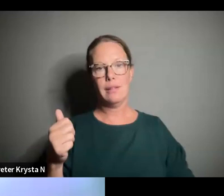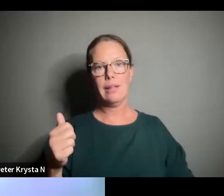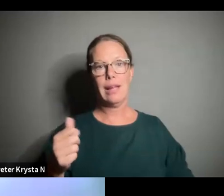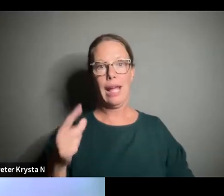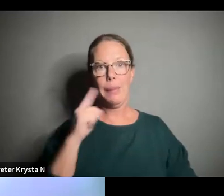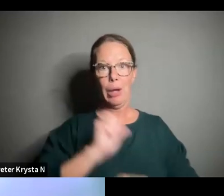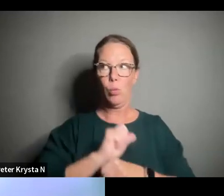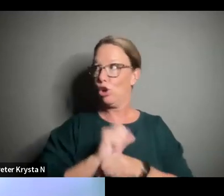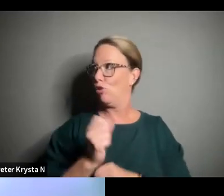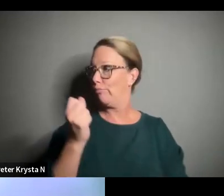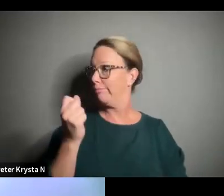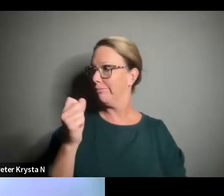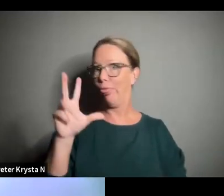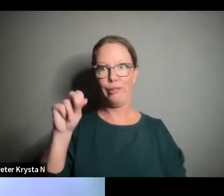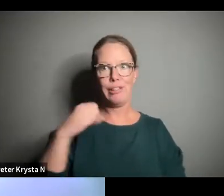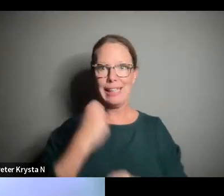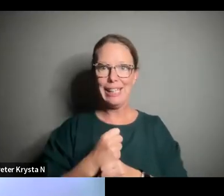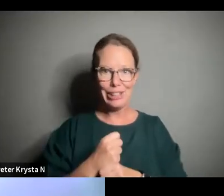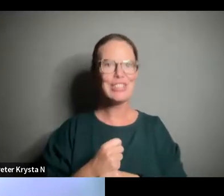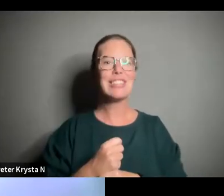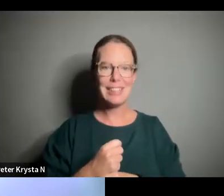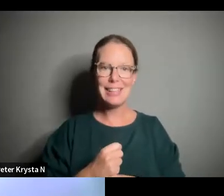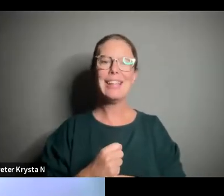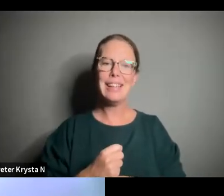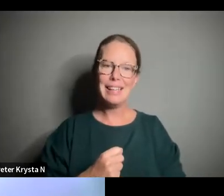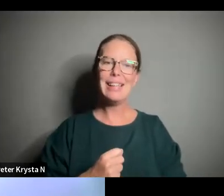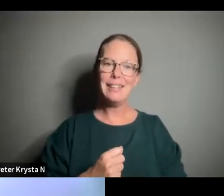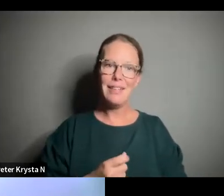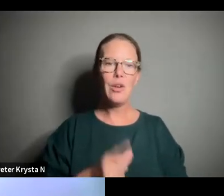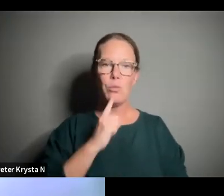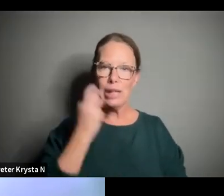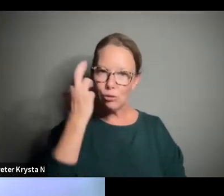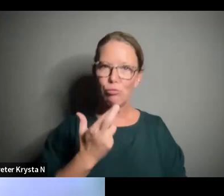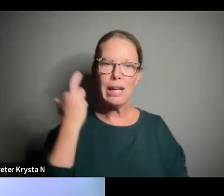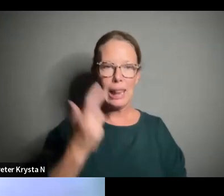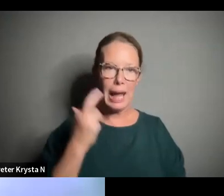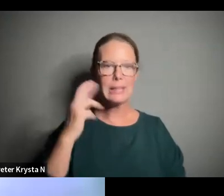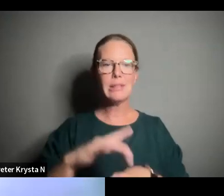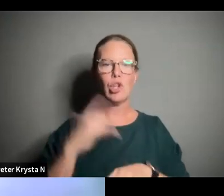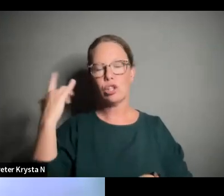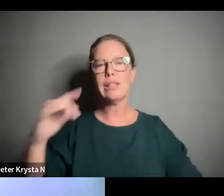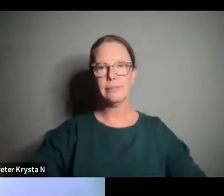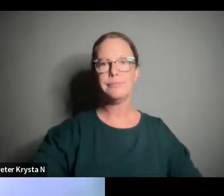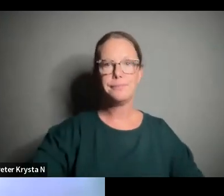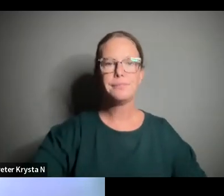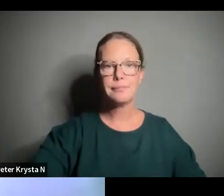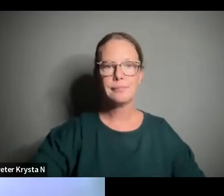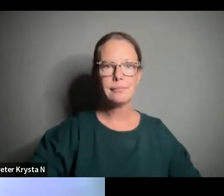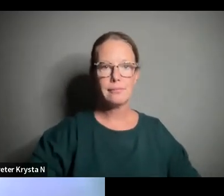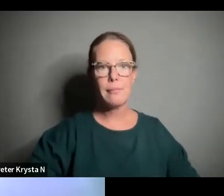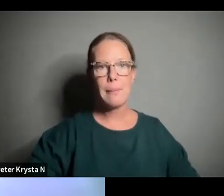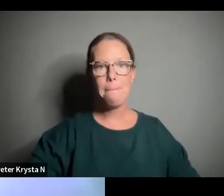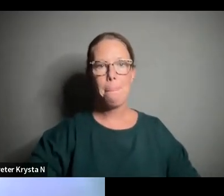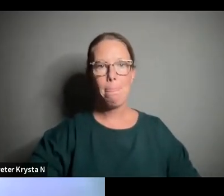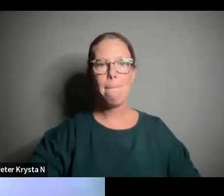this for 3 decades, is the things that we realize is I really recommend early. Now, we still do this